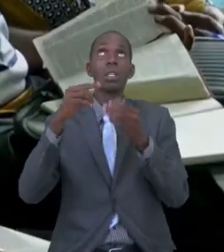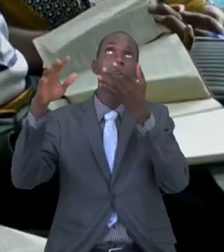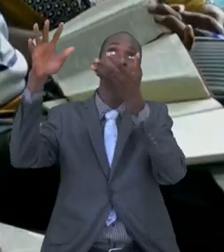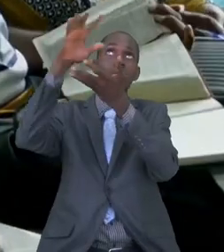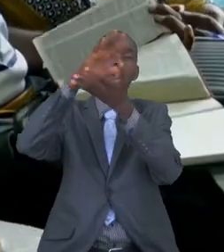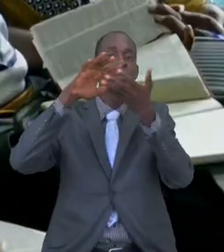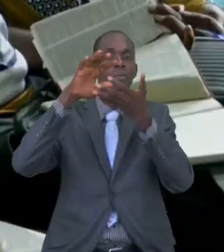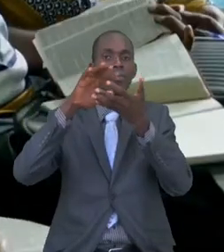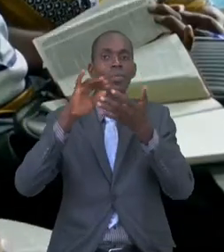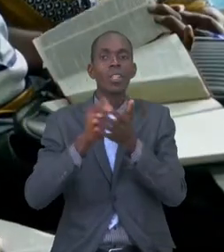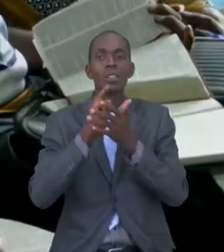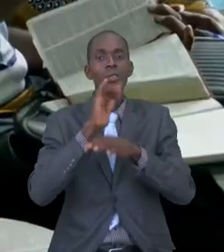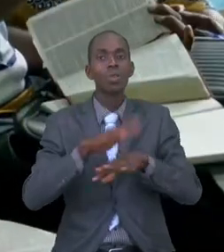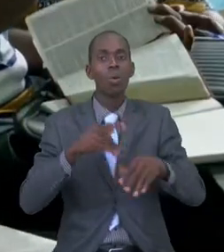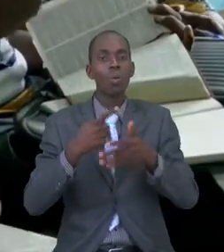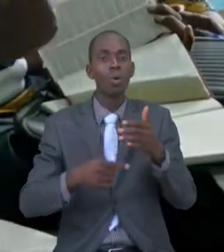Rapture.